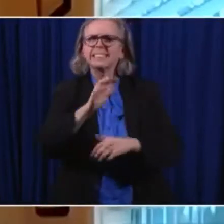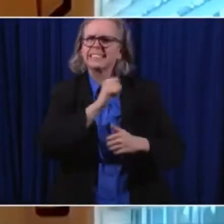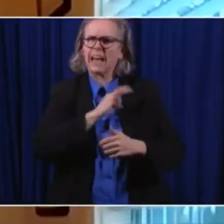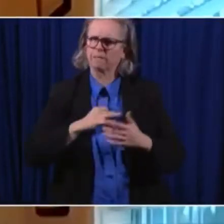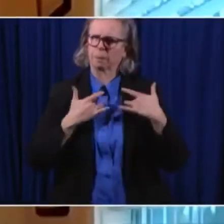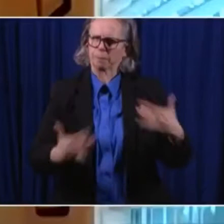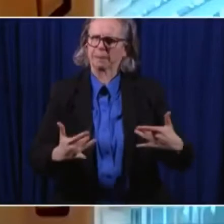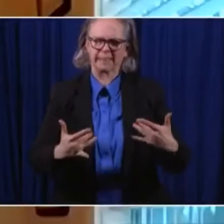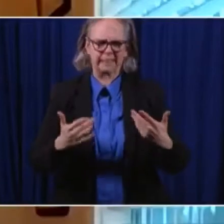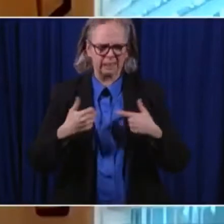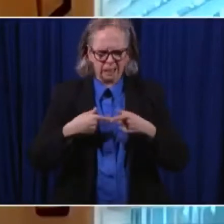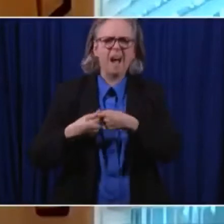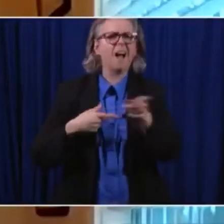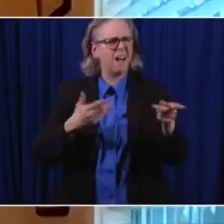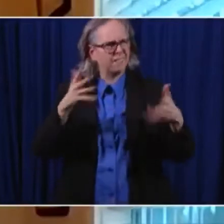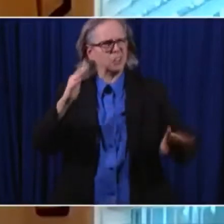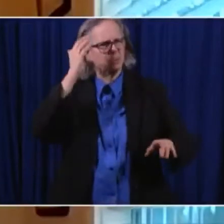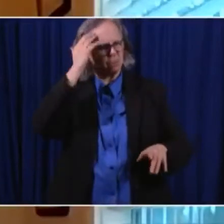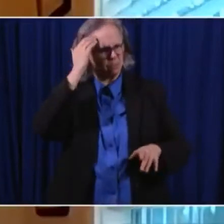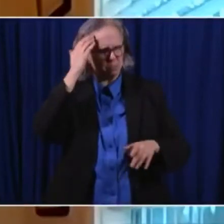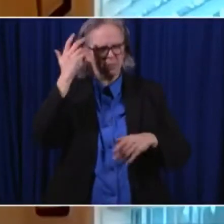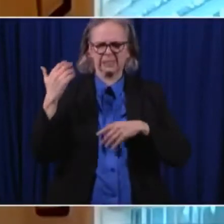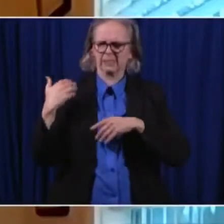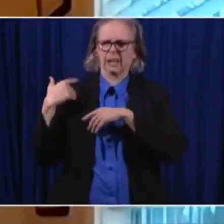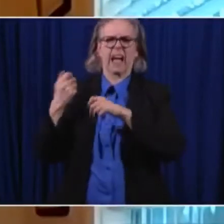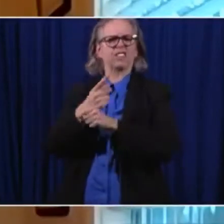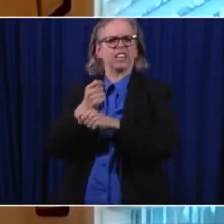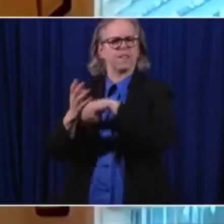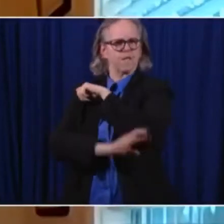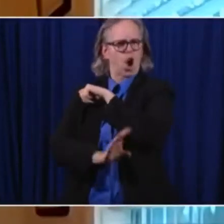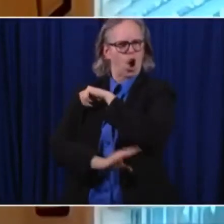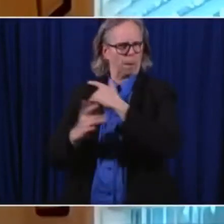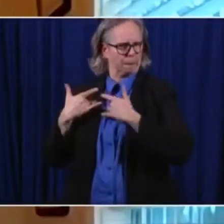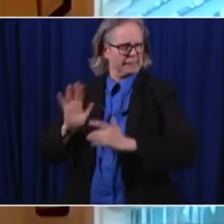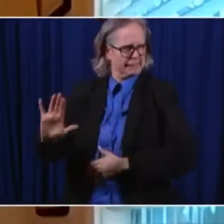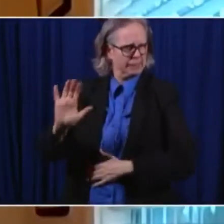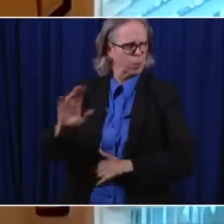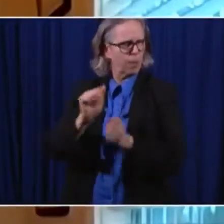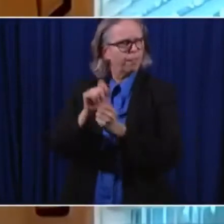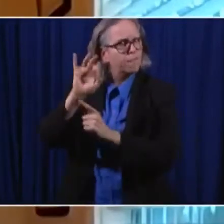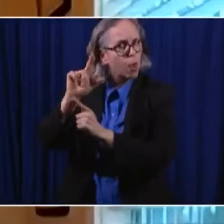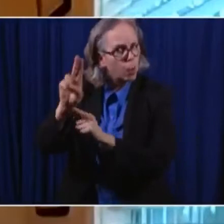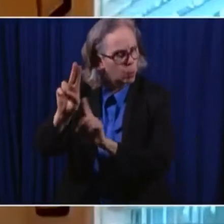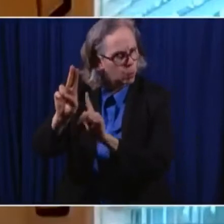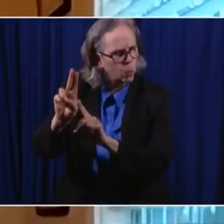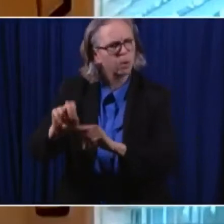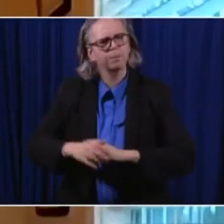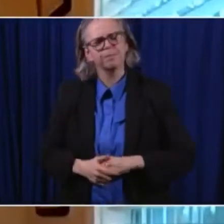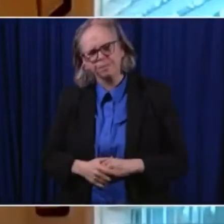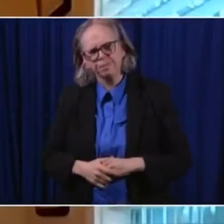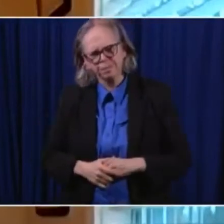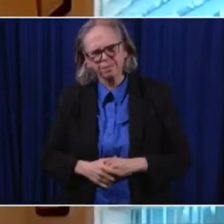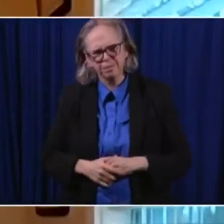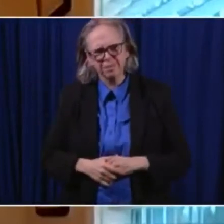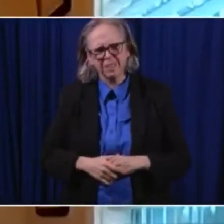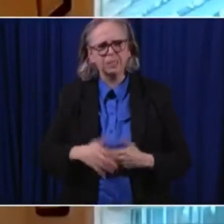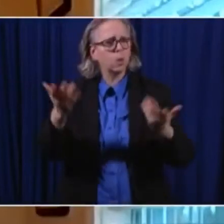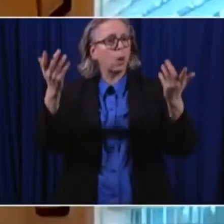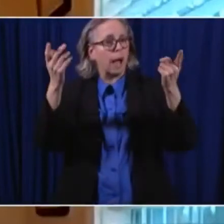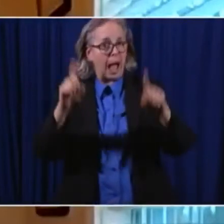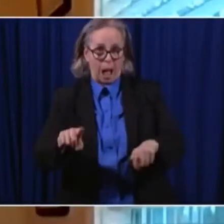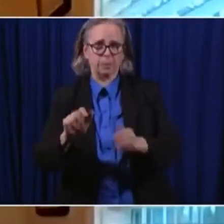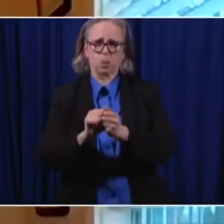throughout this fall, again this year. So as we conclude our flu vaccinations, the timing of